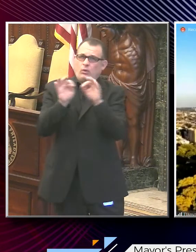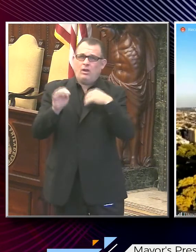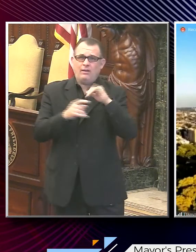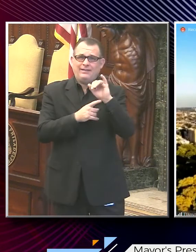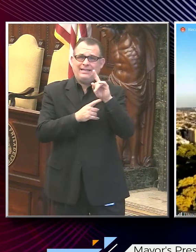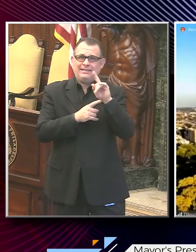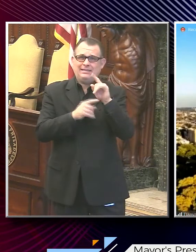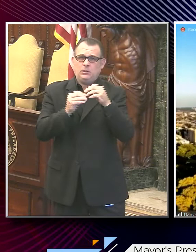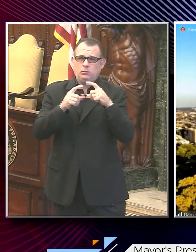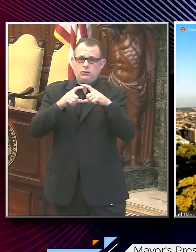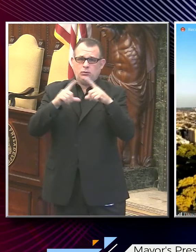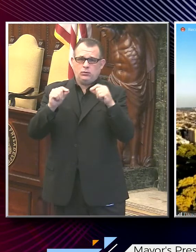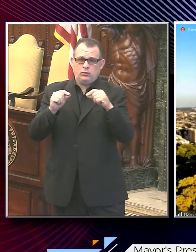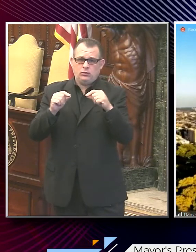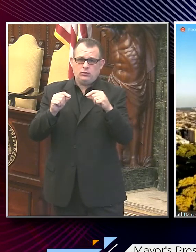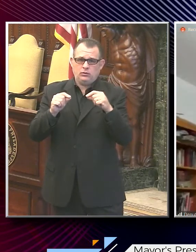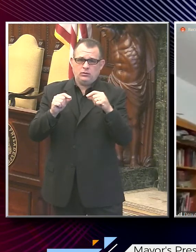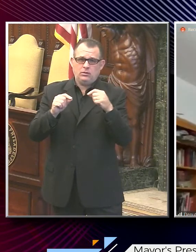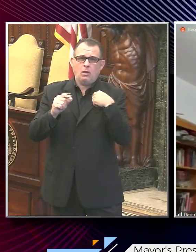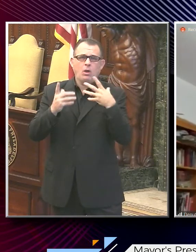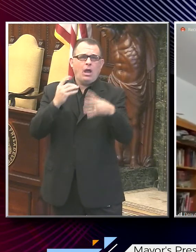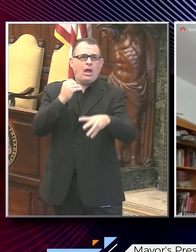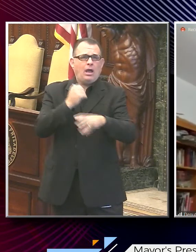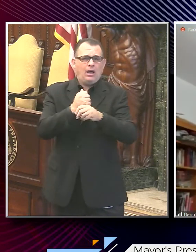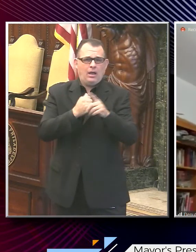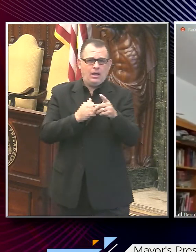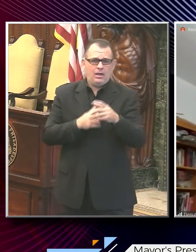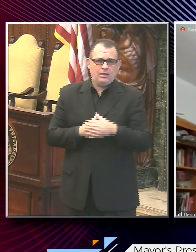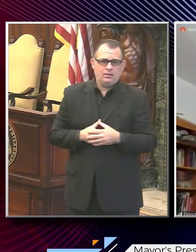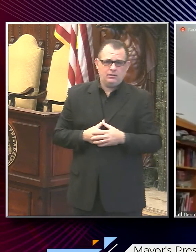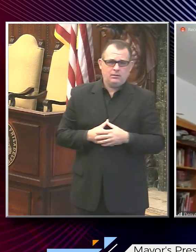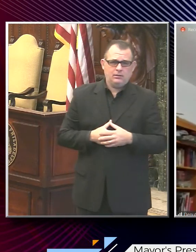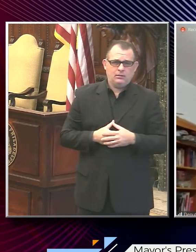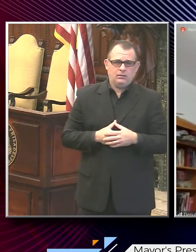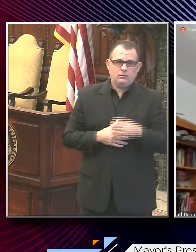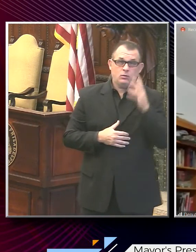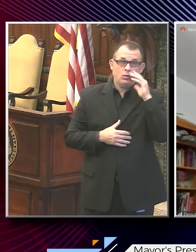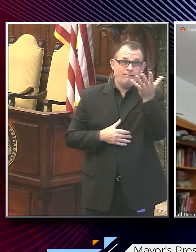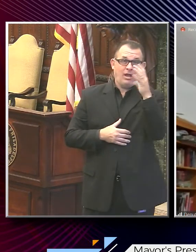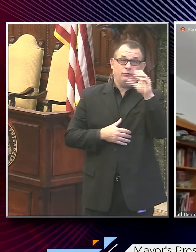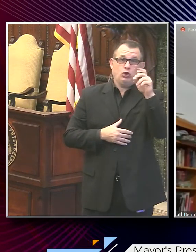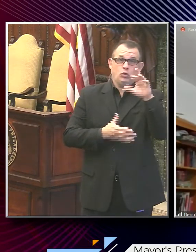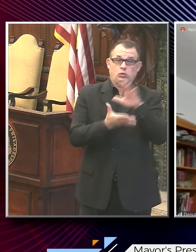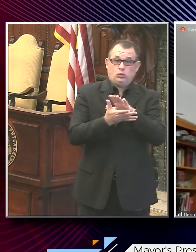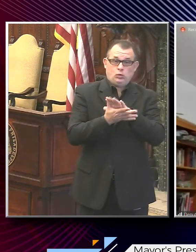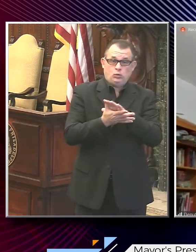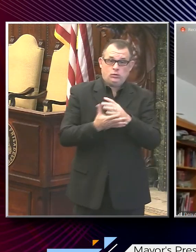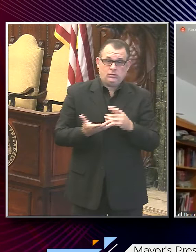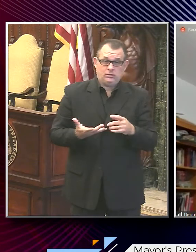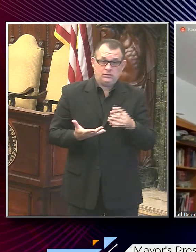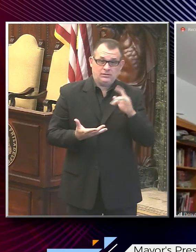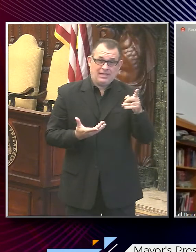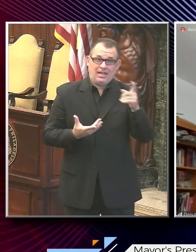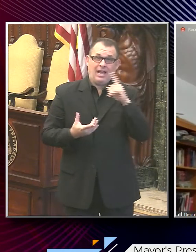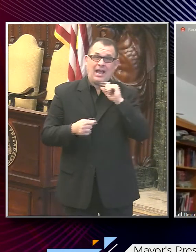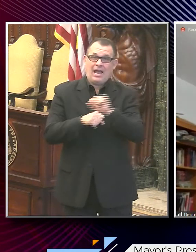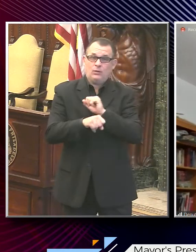just add for a minute, there are 5 charters, I won't be able to name them on this call, that actually